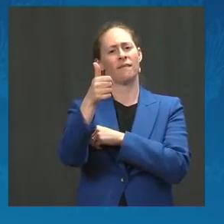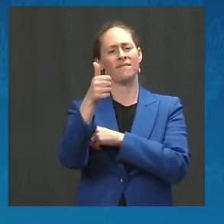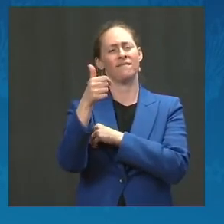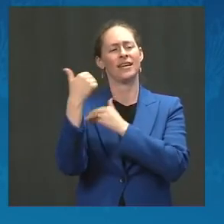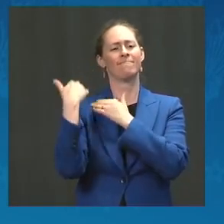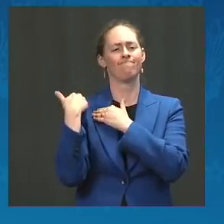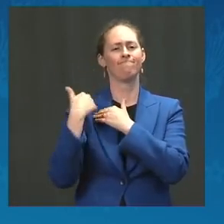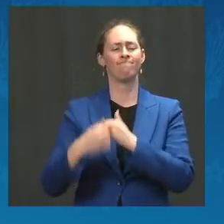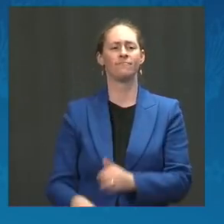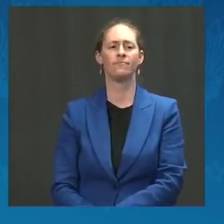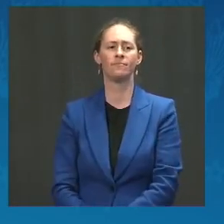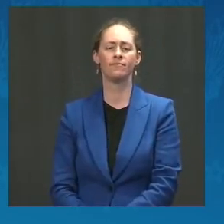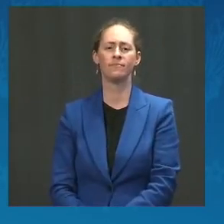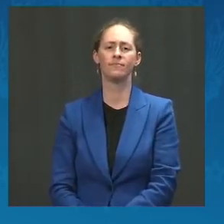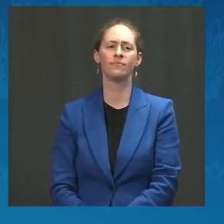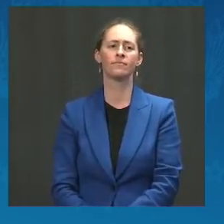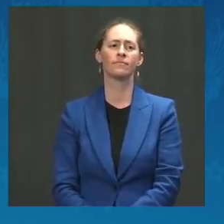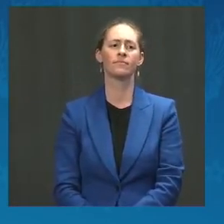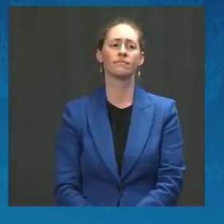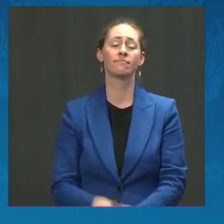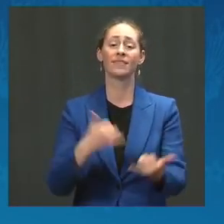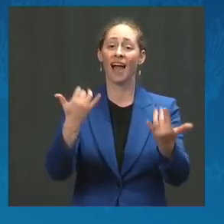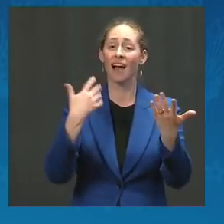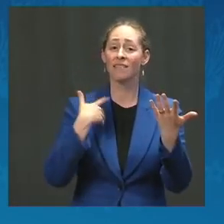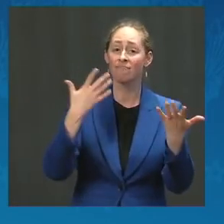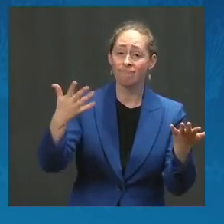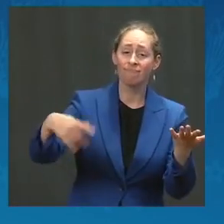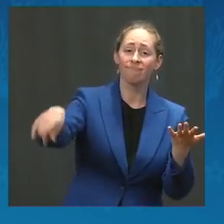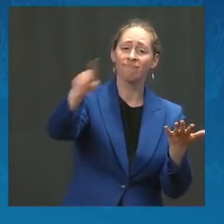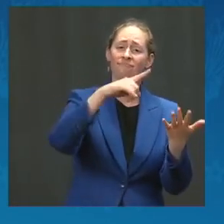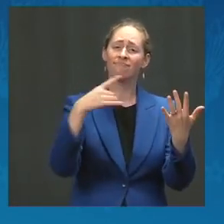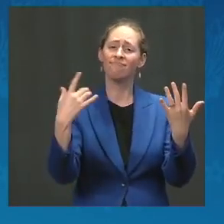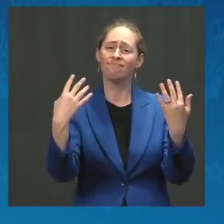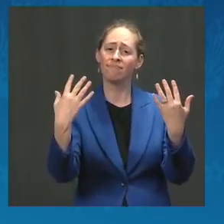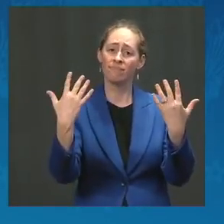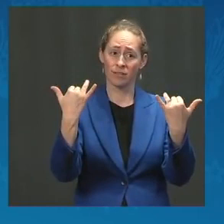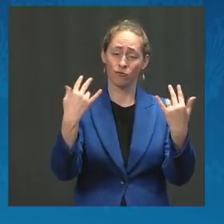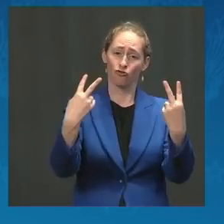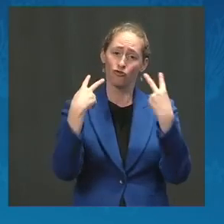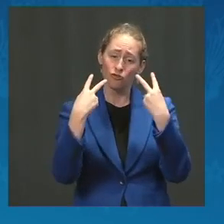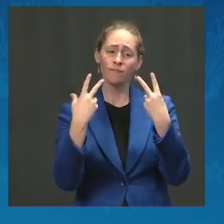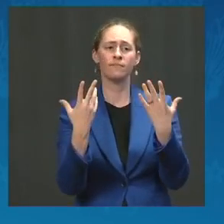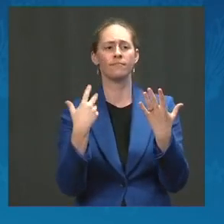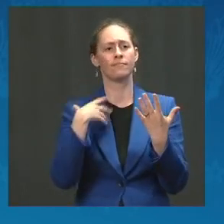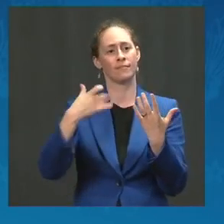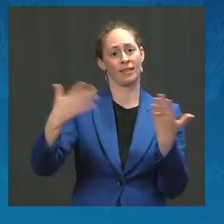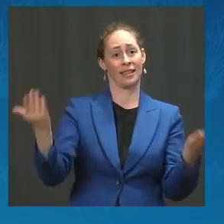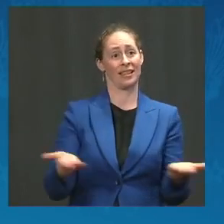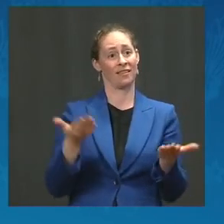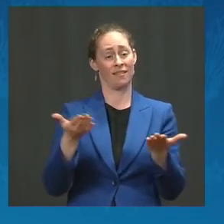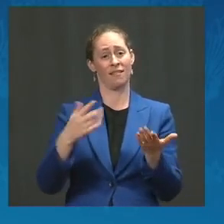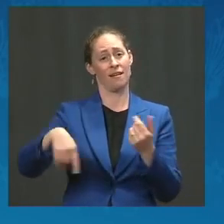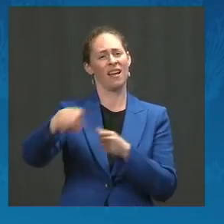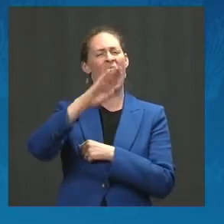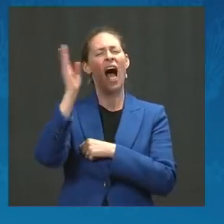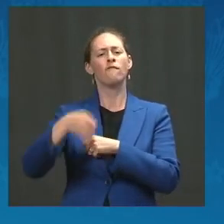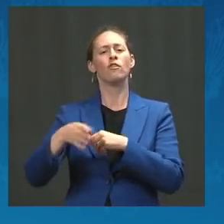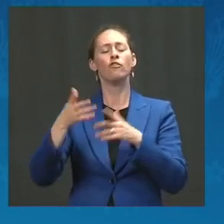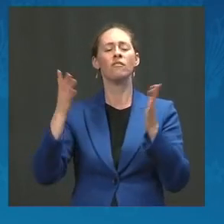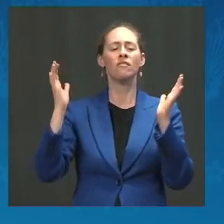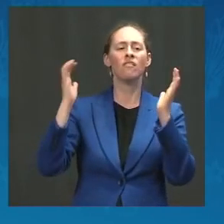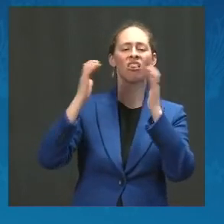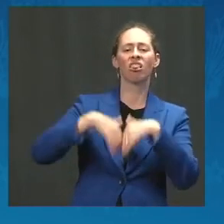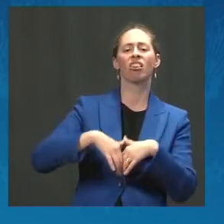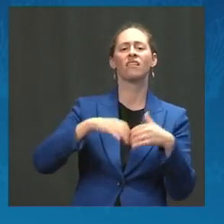My fellow Americans, this nation has never failed. We have come together as